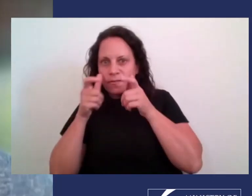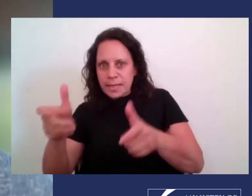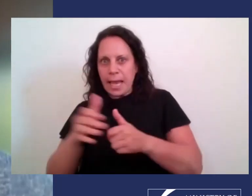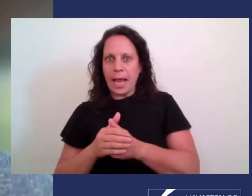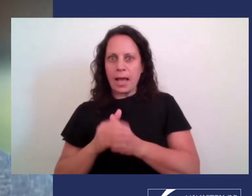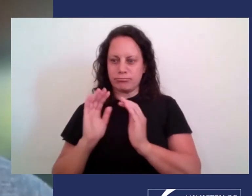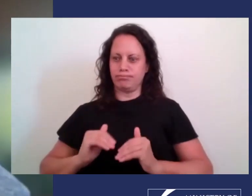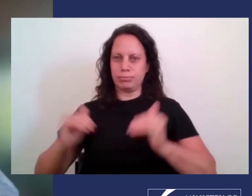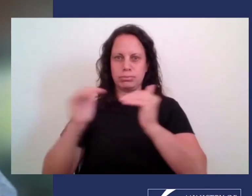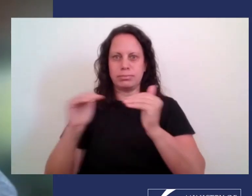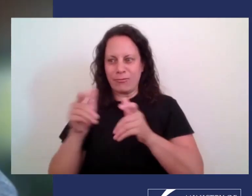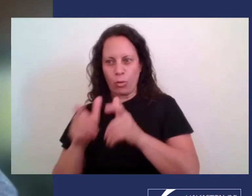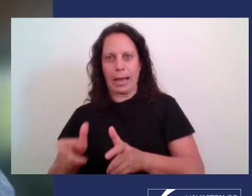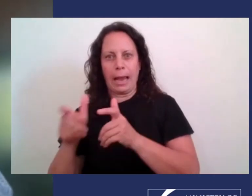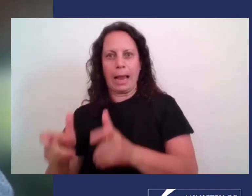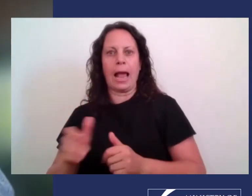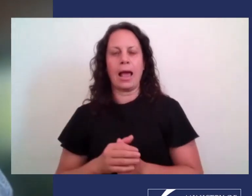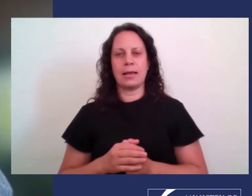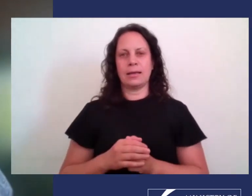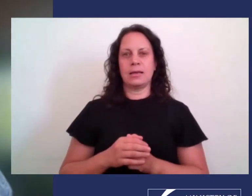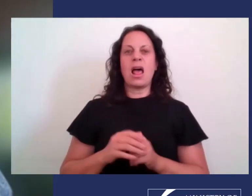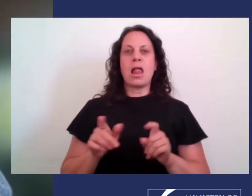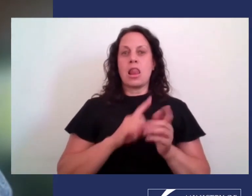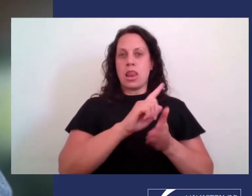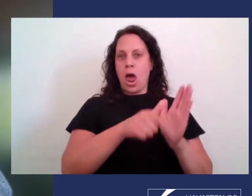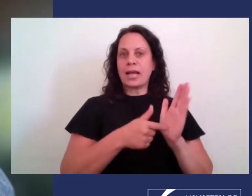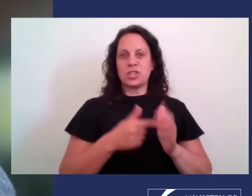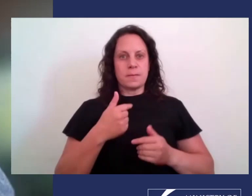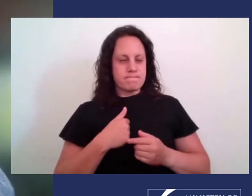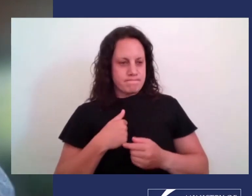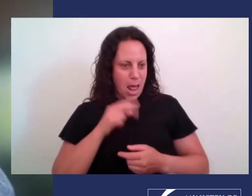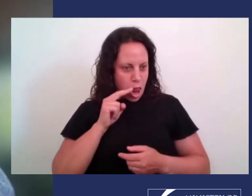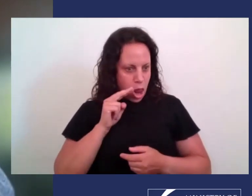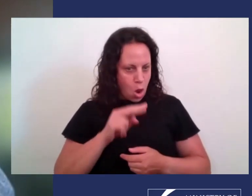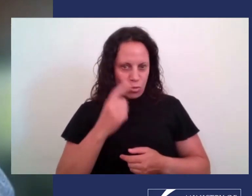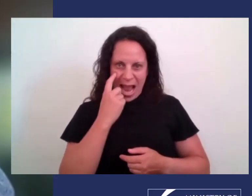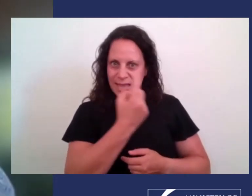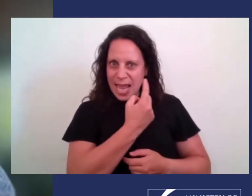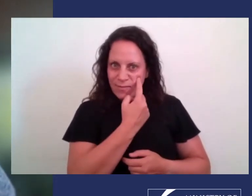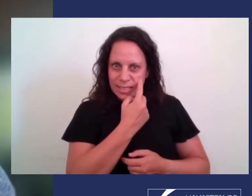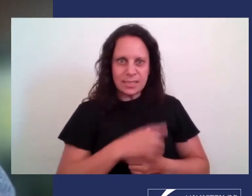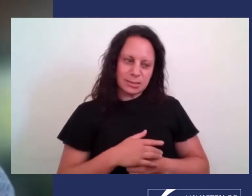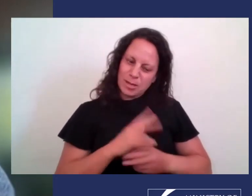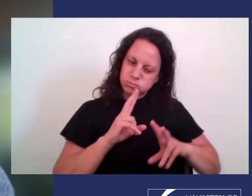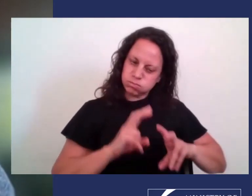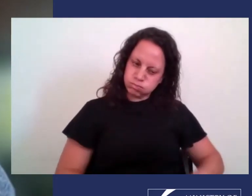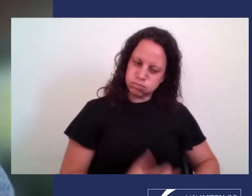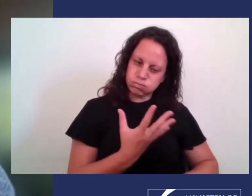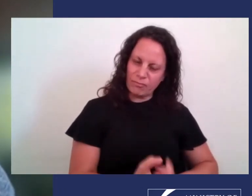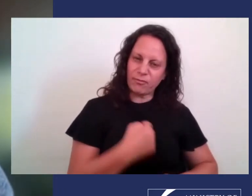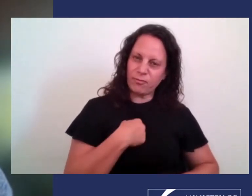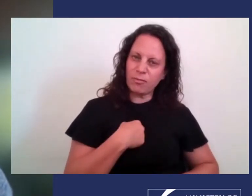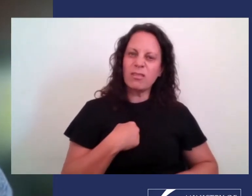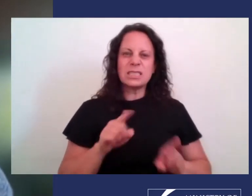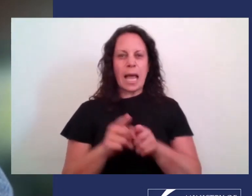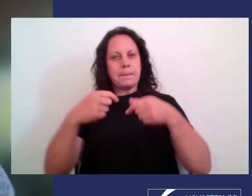It's very clear to me, just like Jin, I've looked really hard at the evidence. I have a family too. This is a